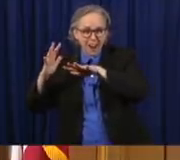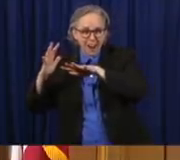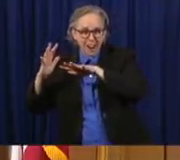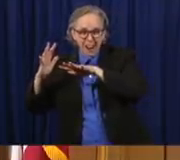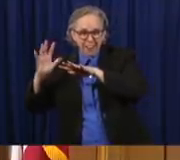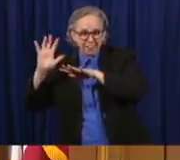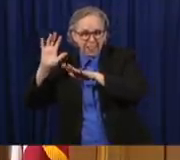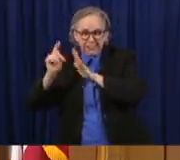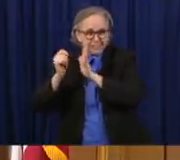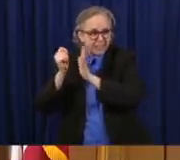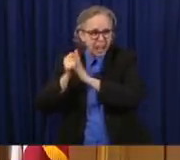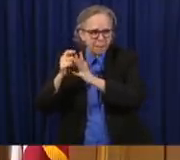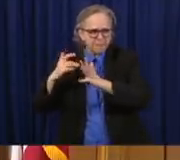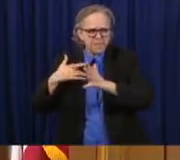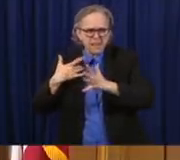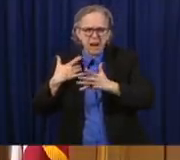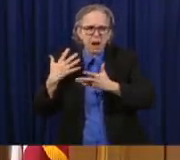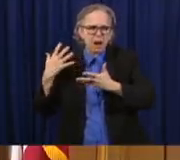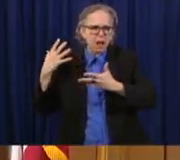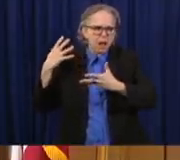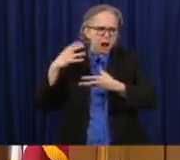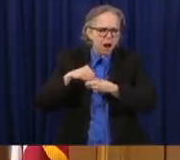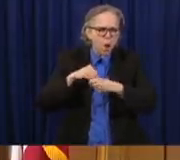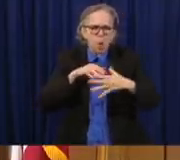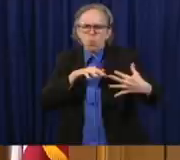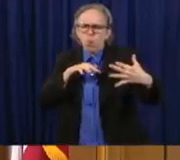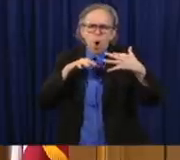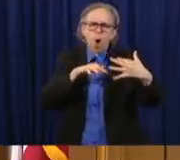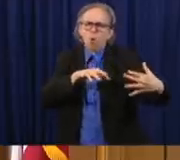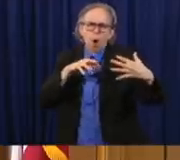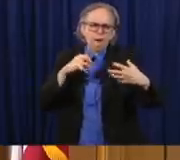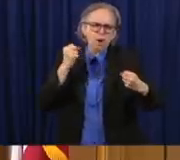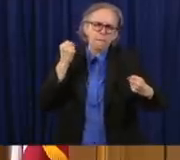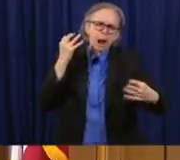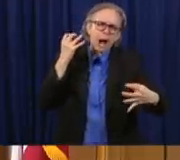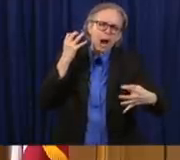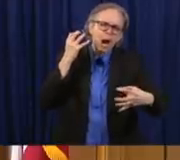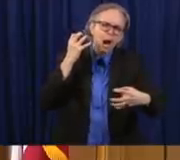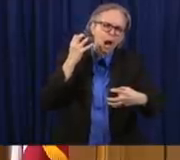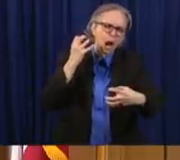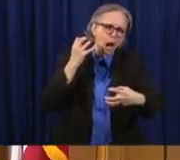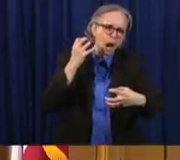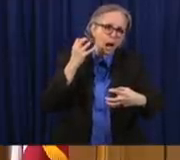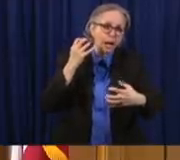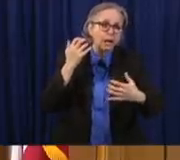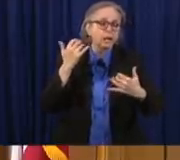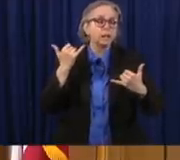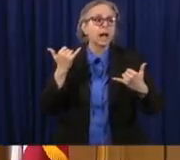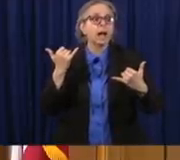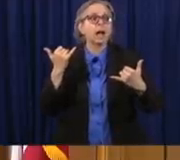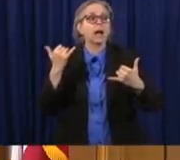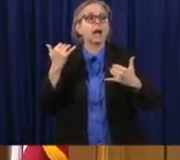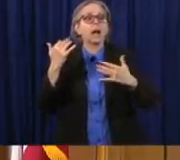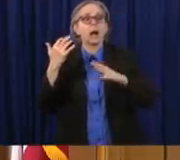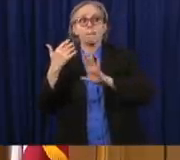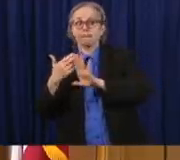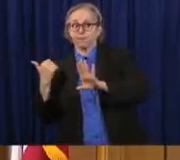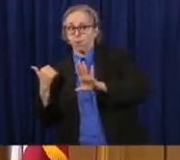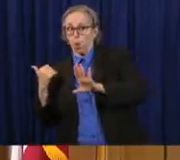had been in this war forever. They were in it much earlier than the United States